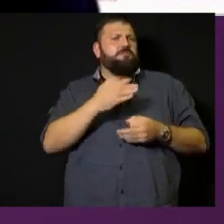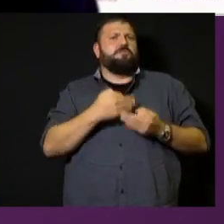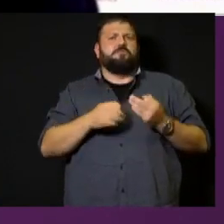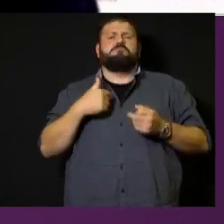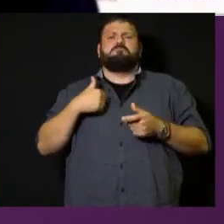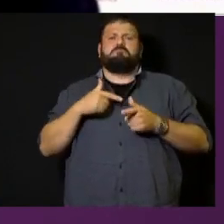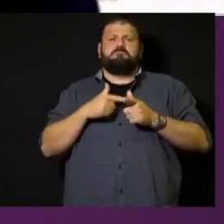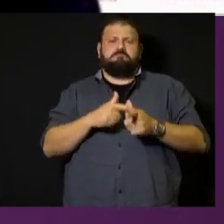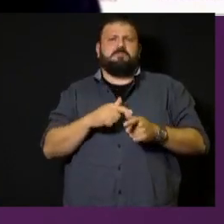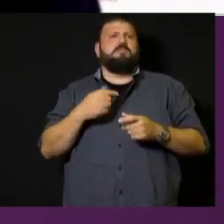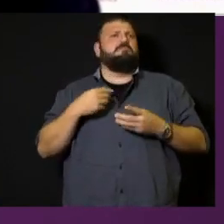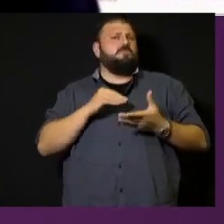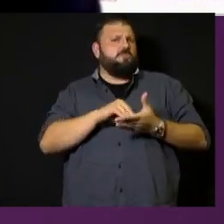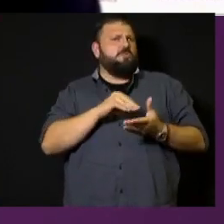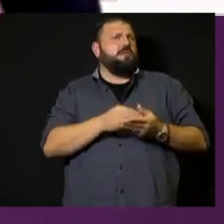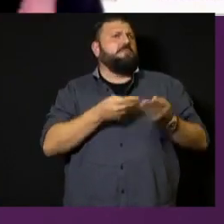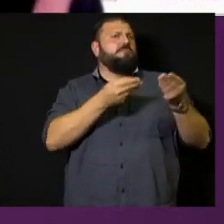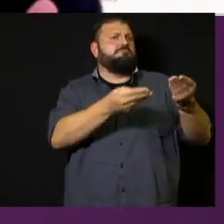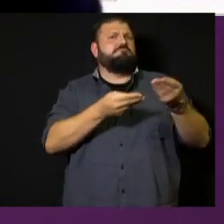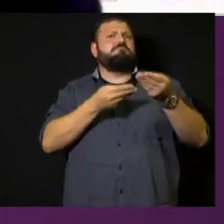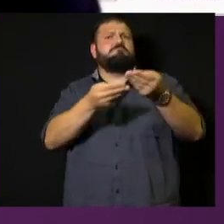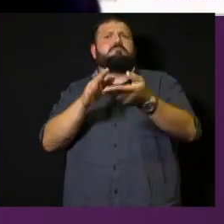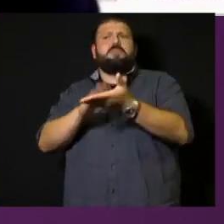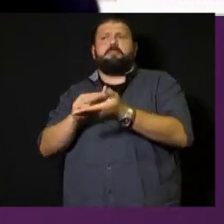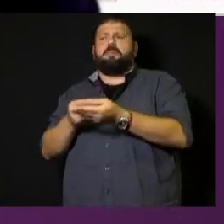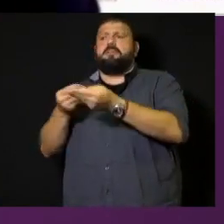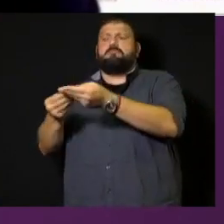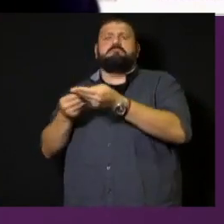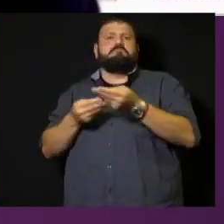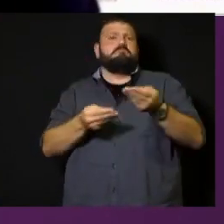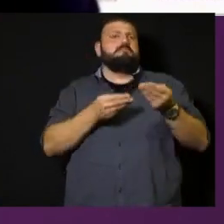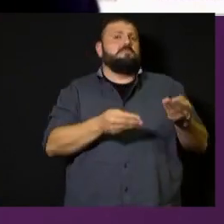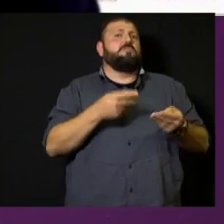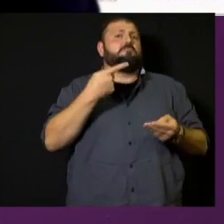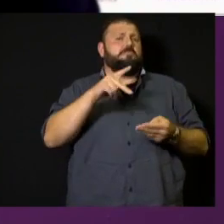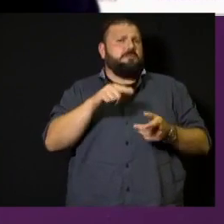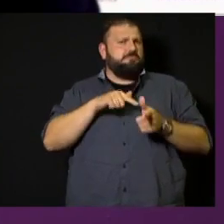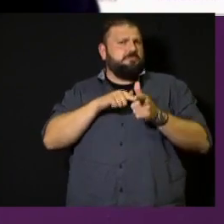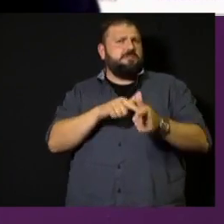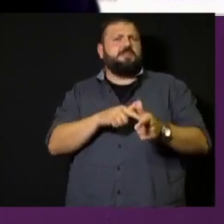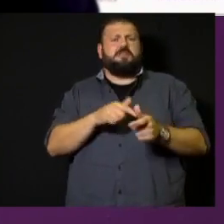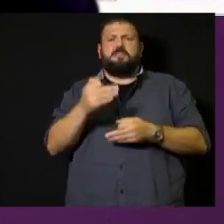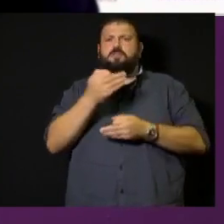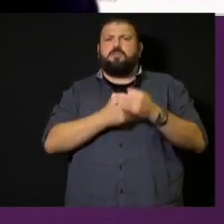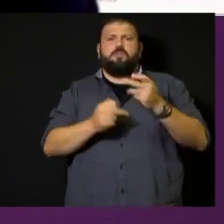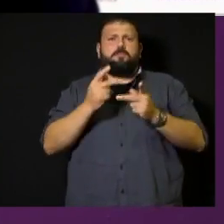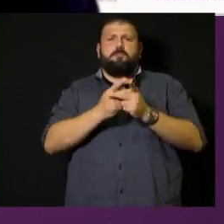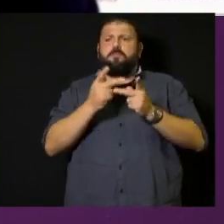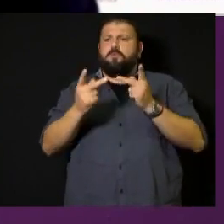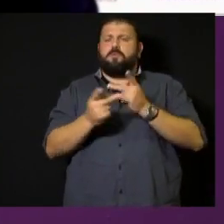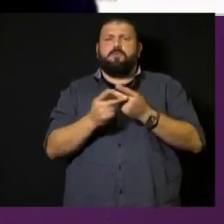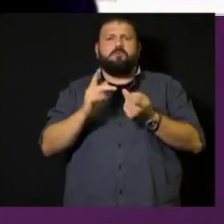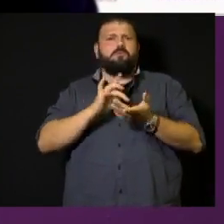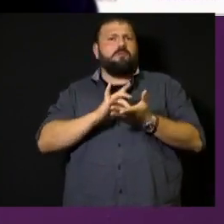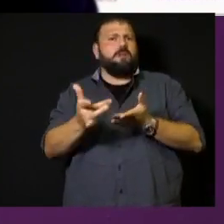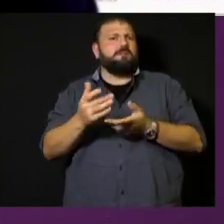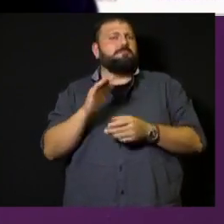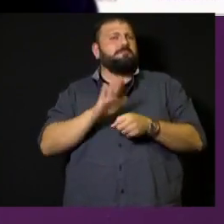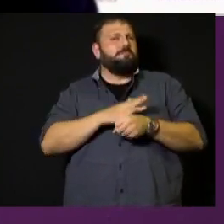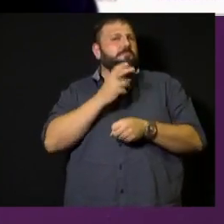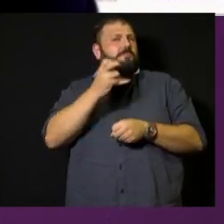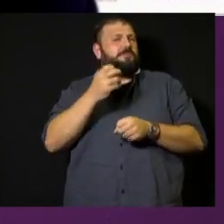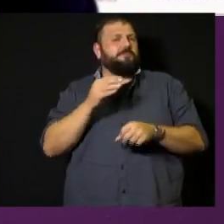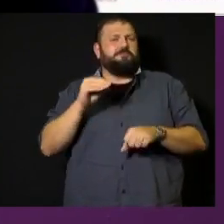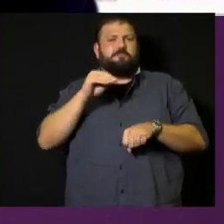if I make $500 a month while I find something, and the products back me up. That's